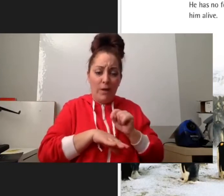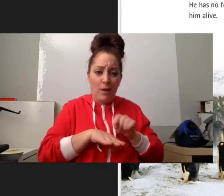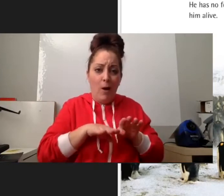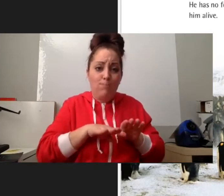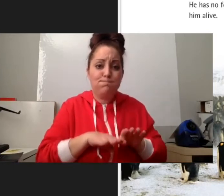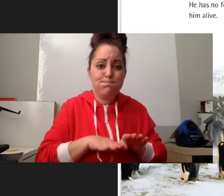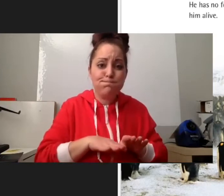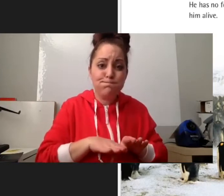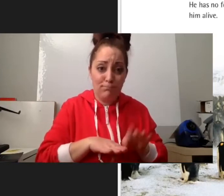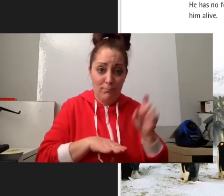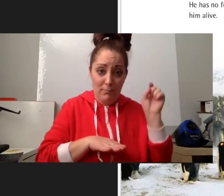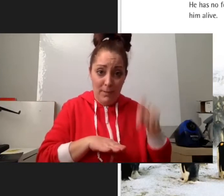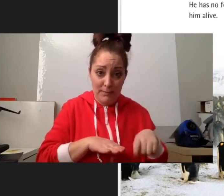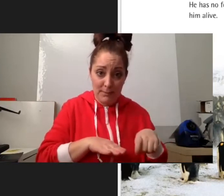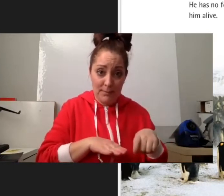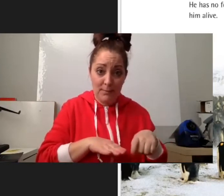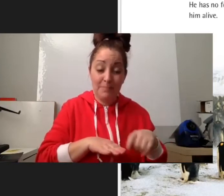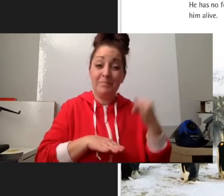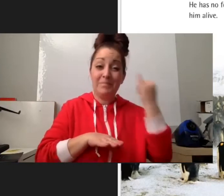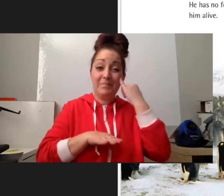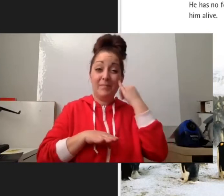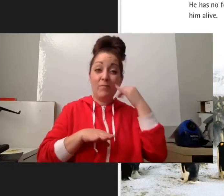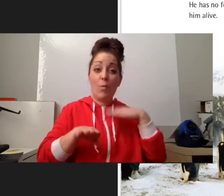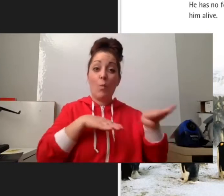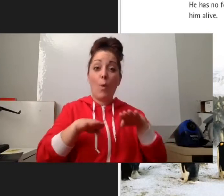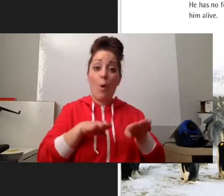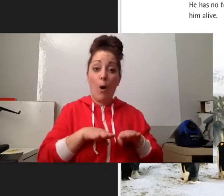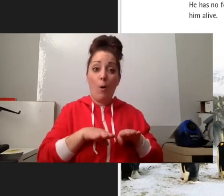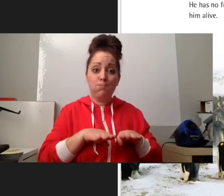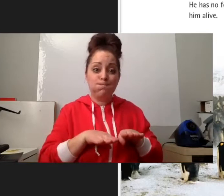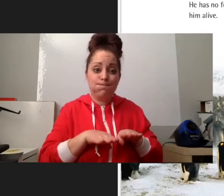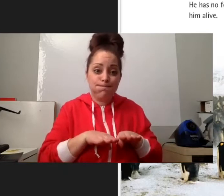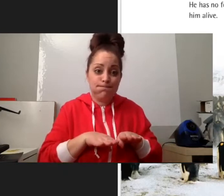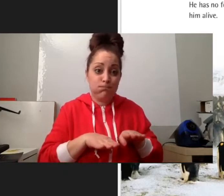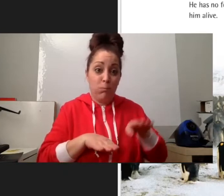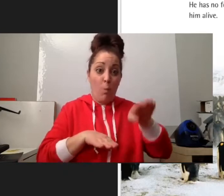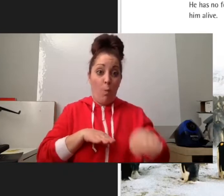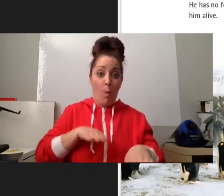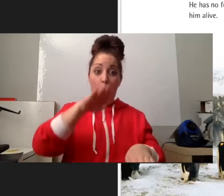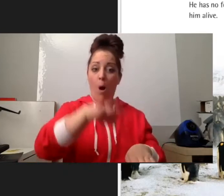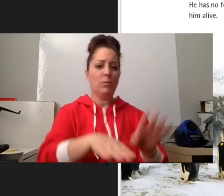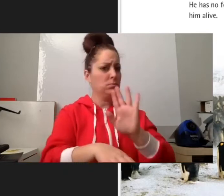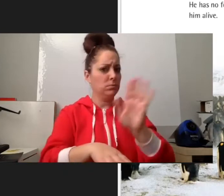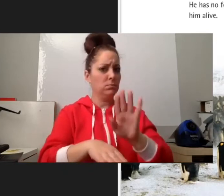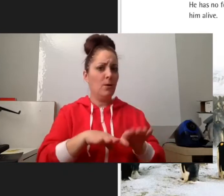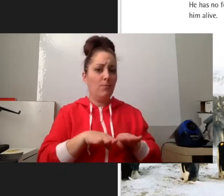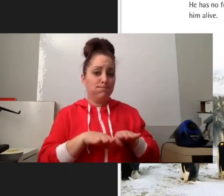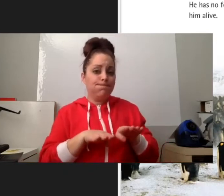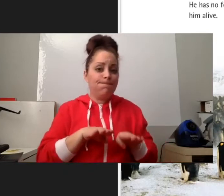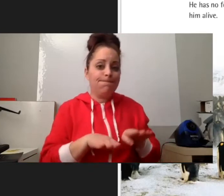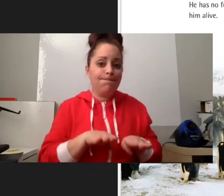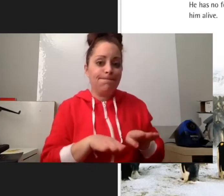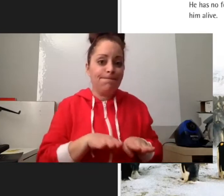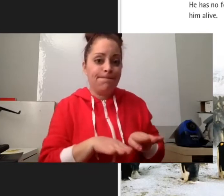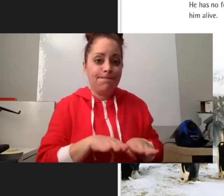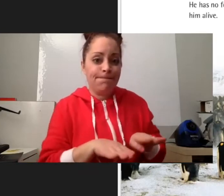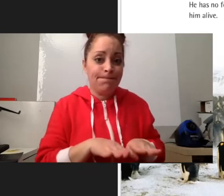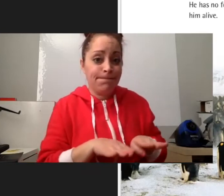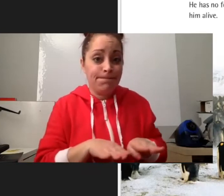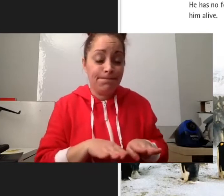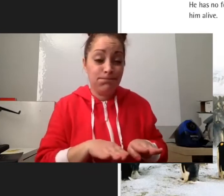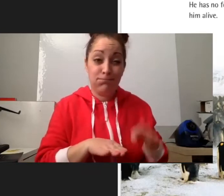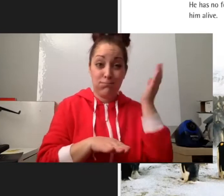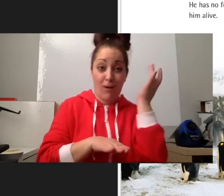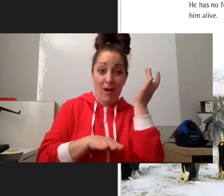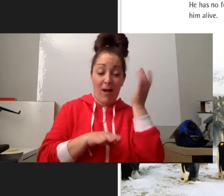For 2 months, the penguin father always keeps his egg on his feet. If he walks,